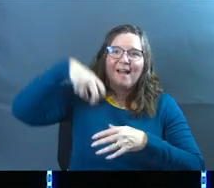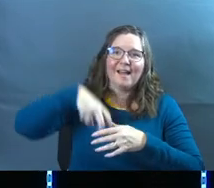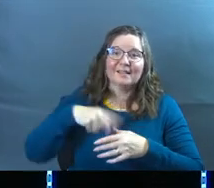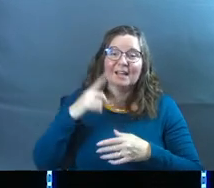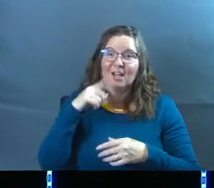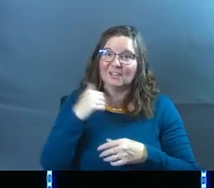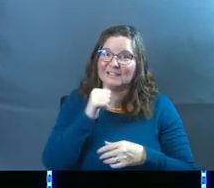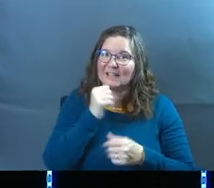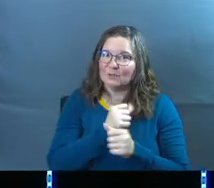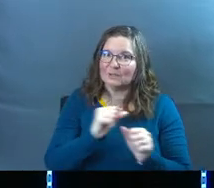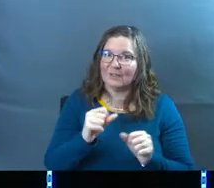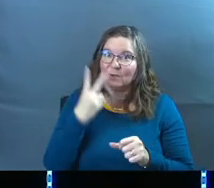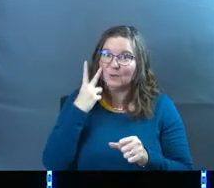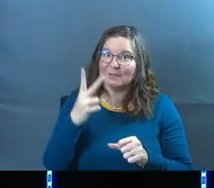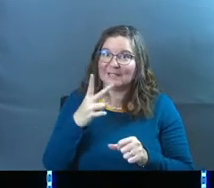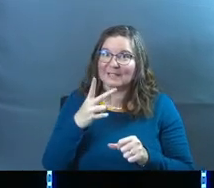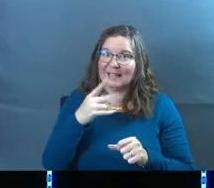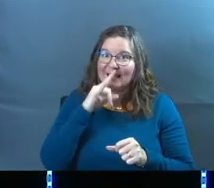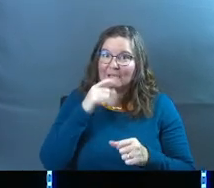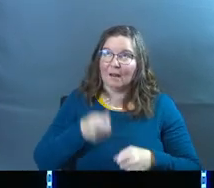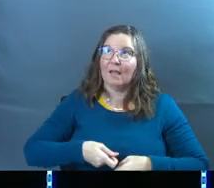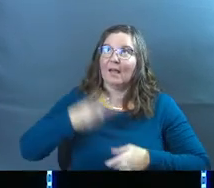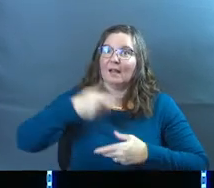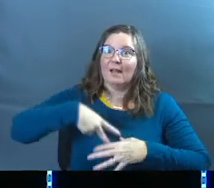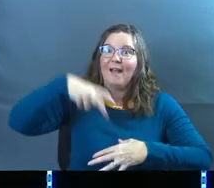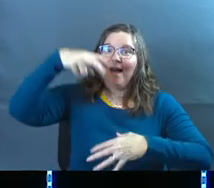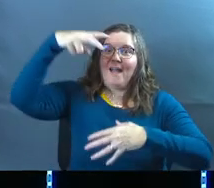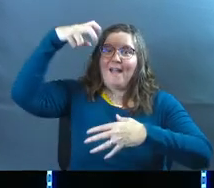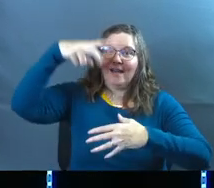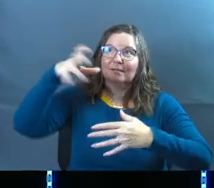It looks not so safe when you see it, right?